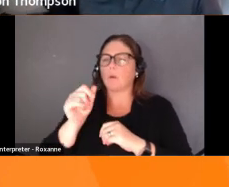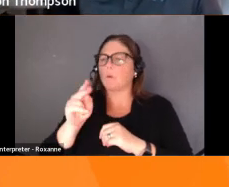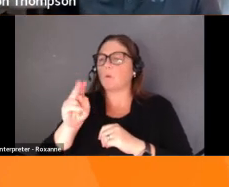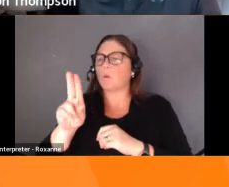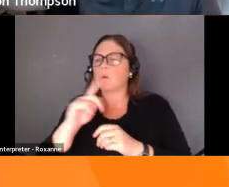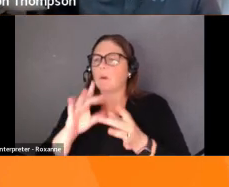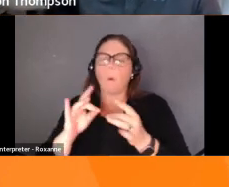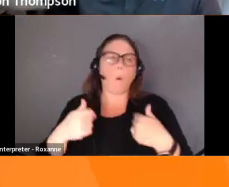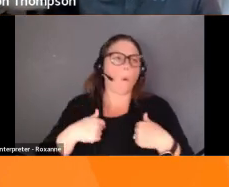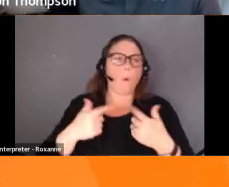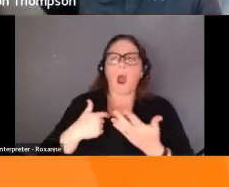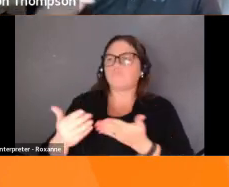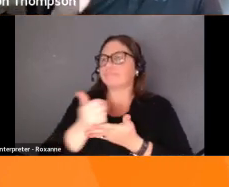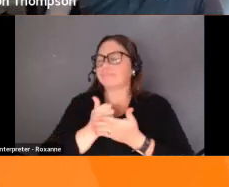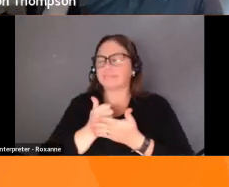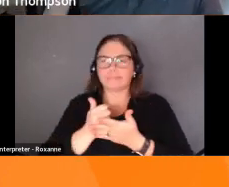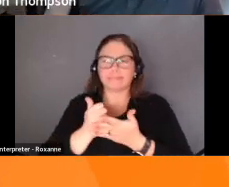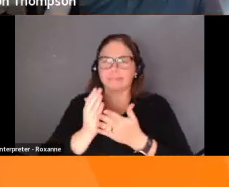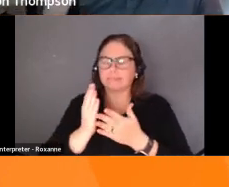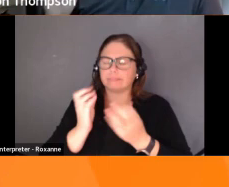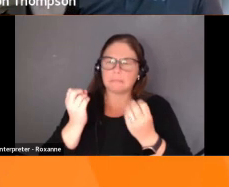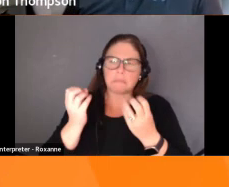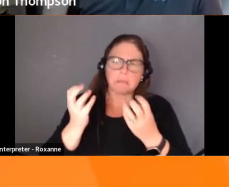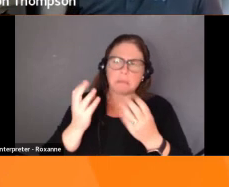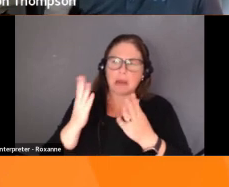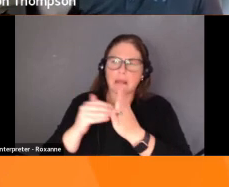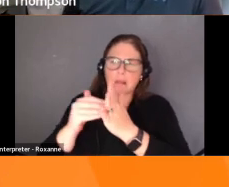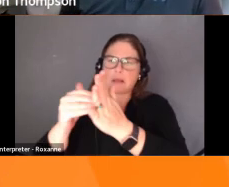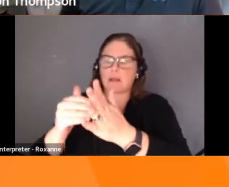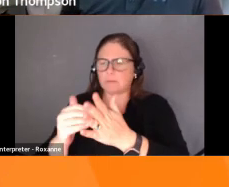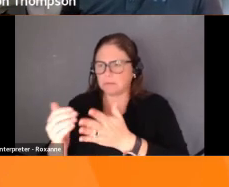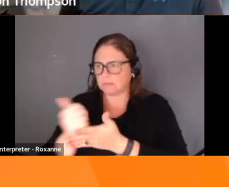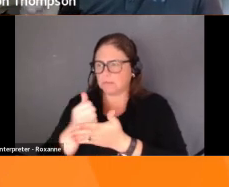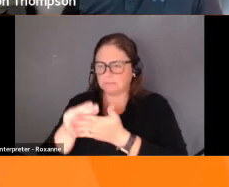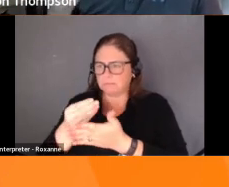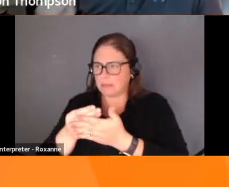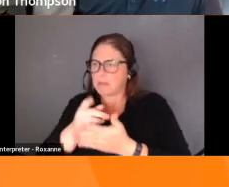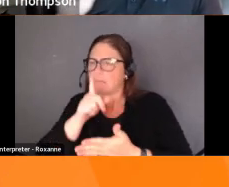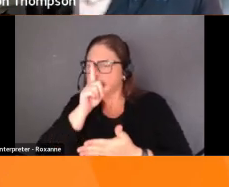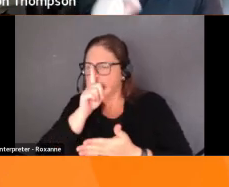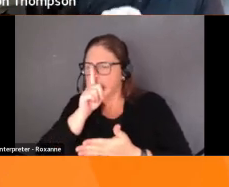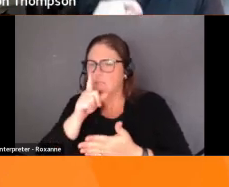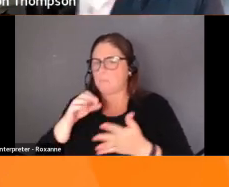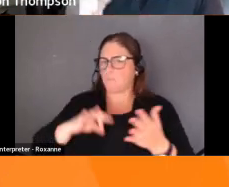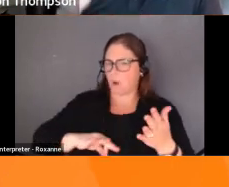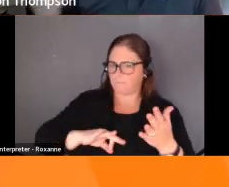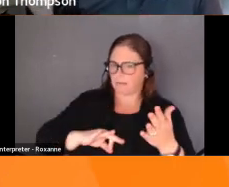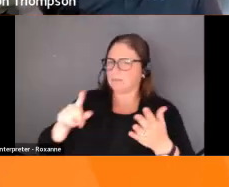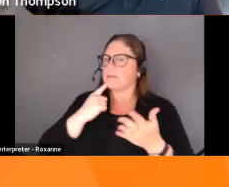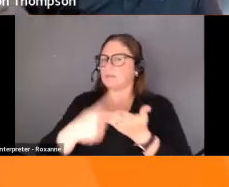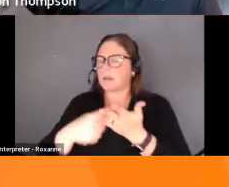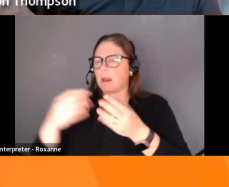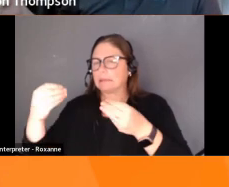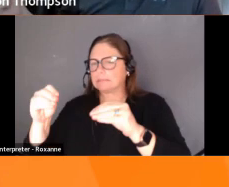8, 9-figure seller. Okay, they don't talk about the profit they make. And the profit is what matters. The profit is